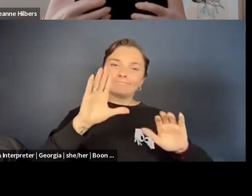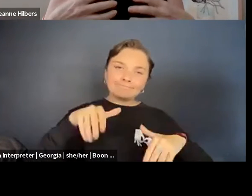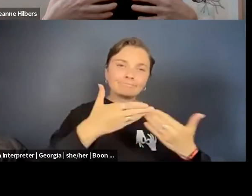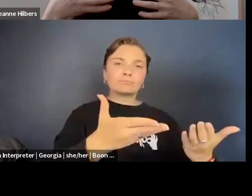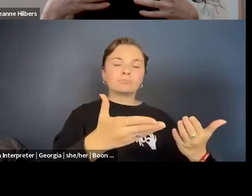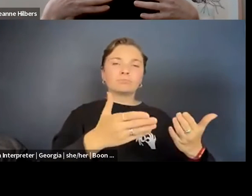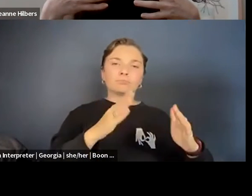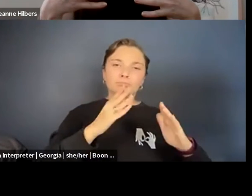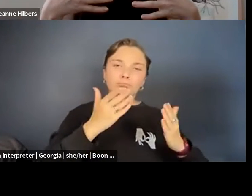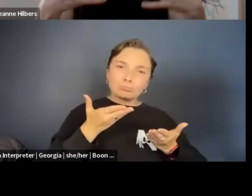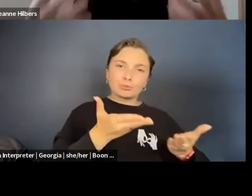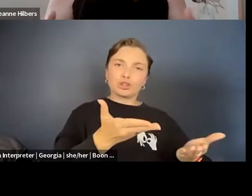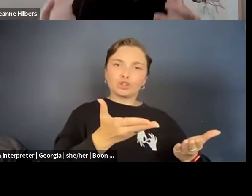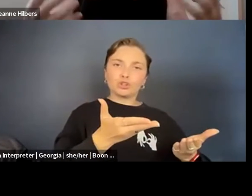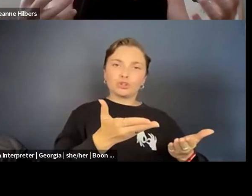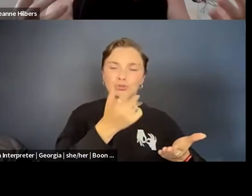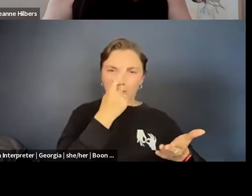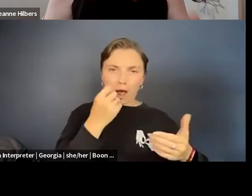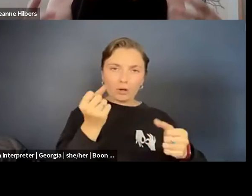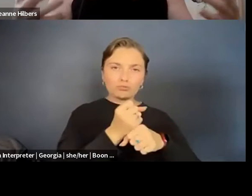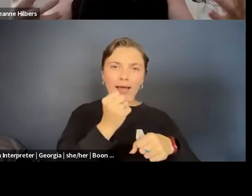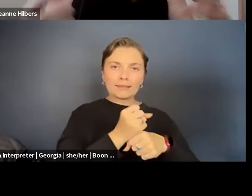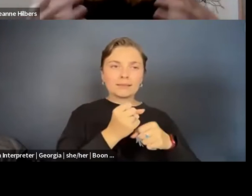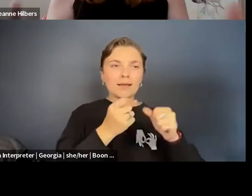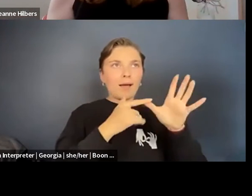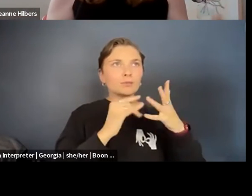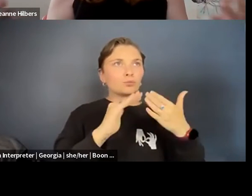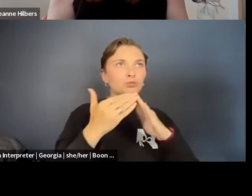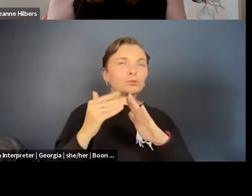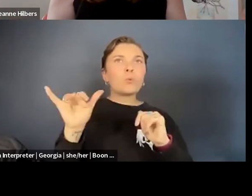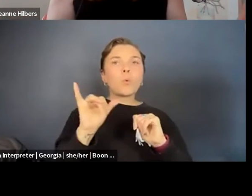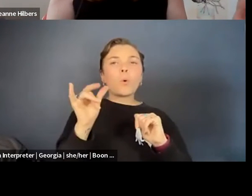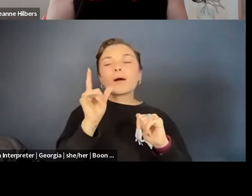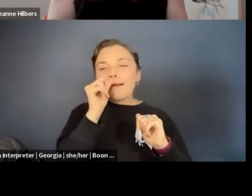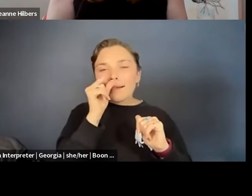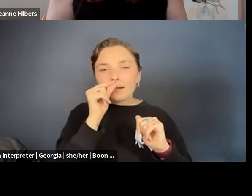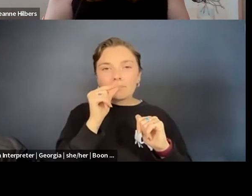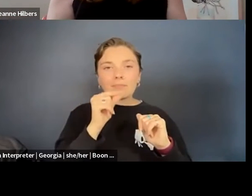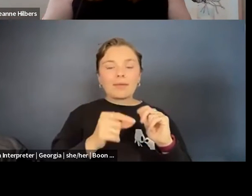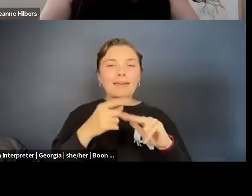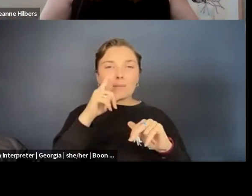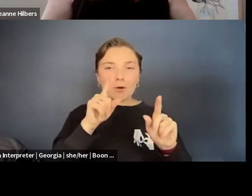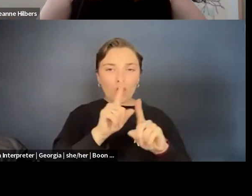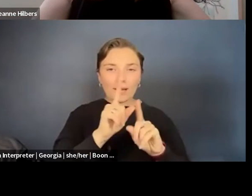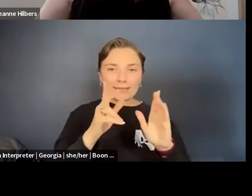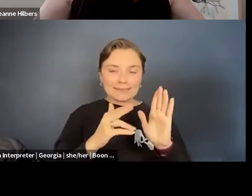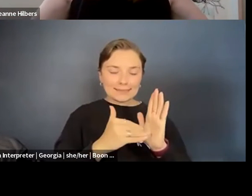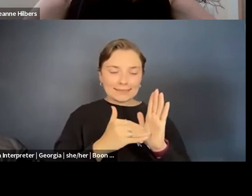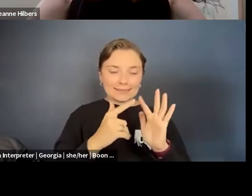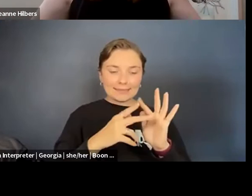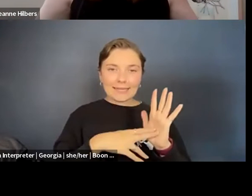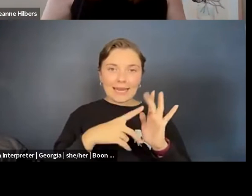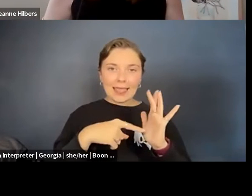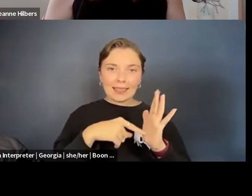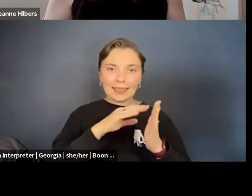permission to create that as communities, or it can do if we have people like Zenith and others like to